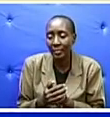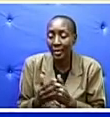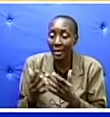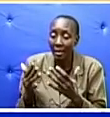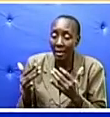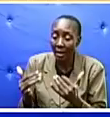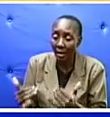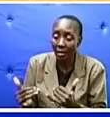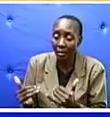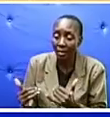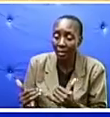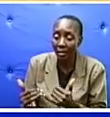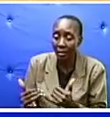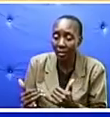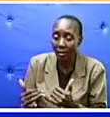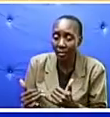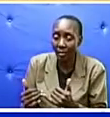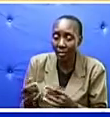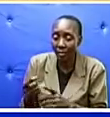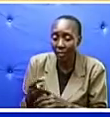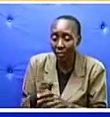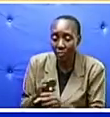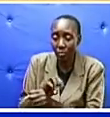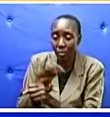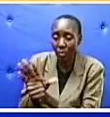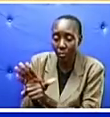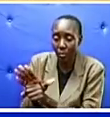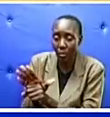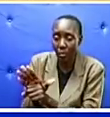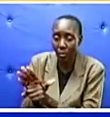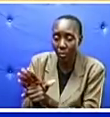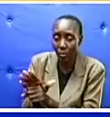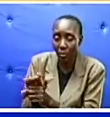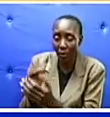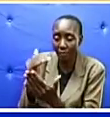the COVID-19 restriction, so mostly